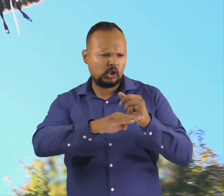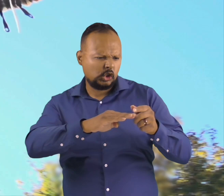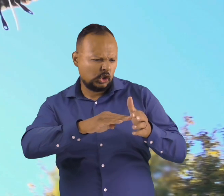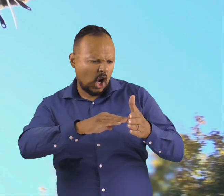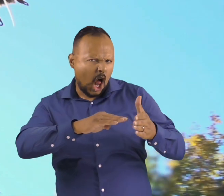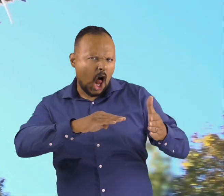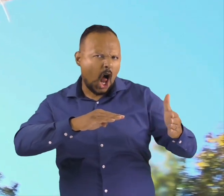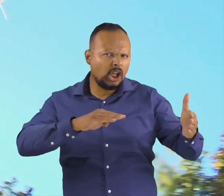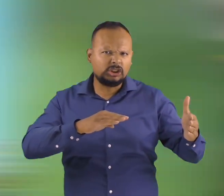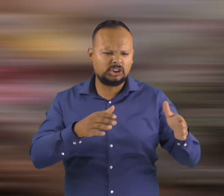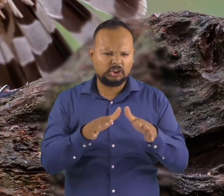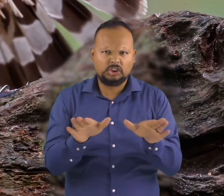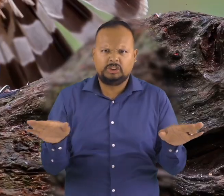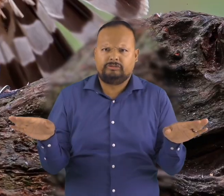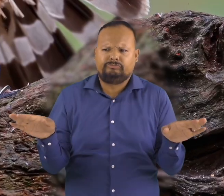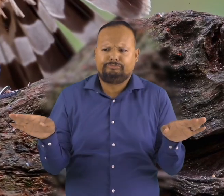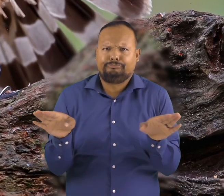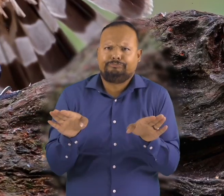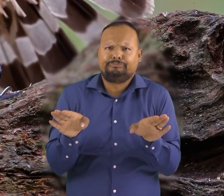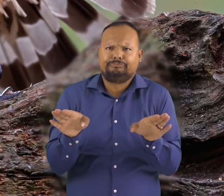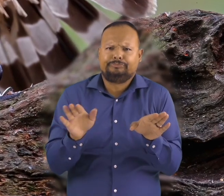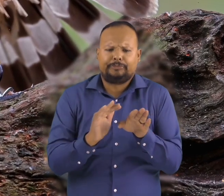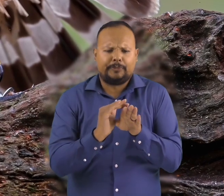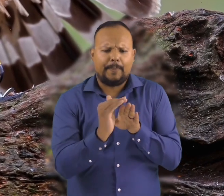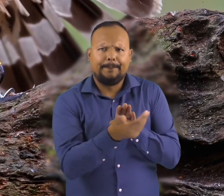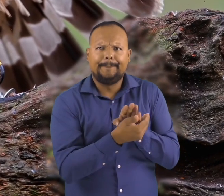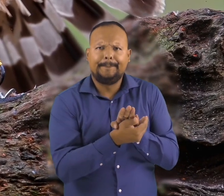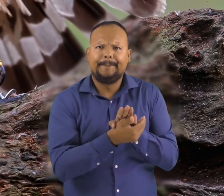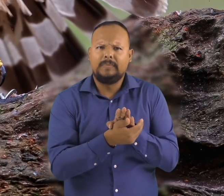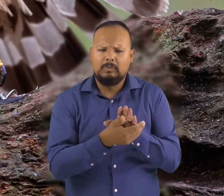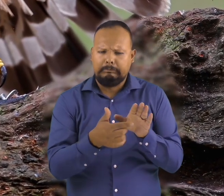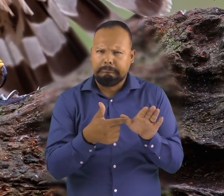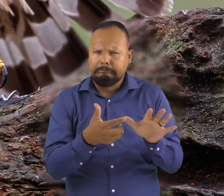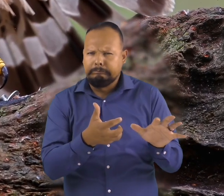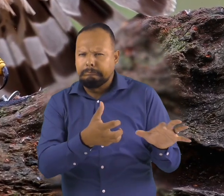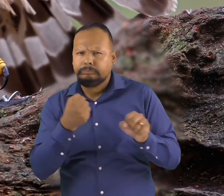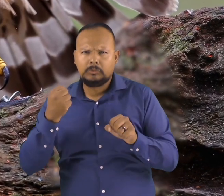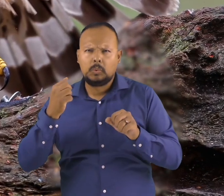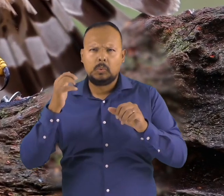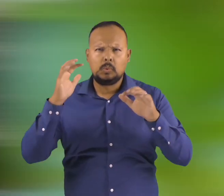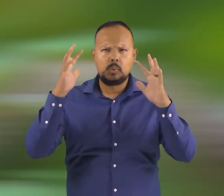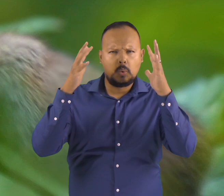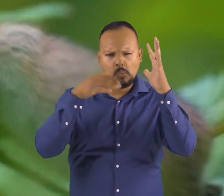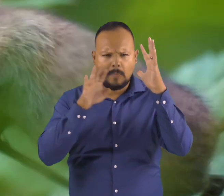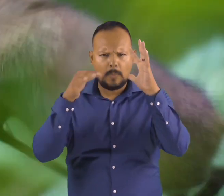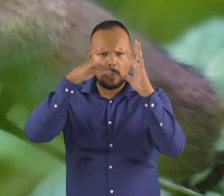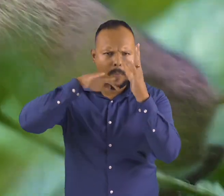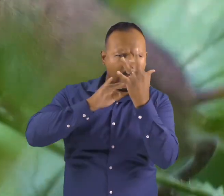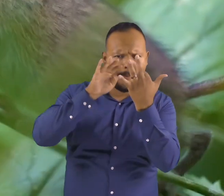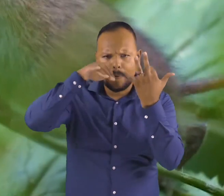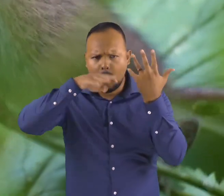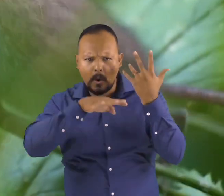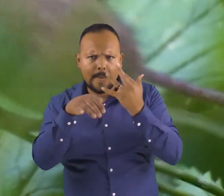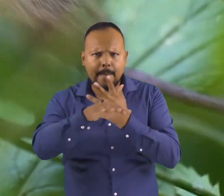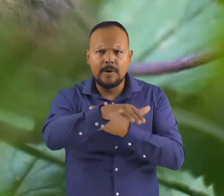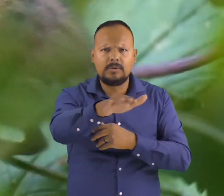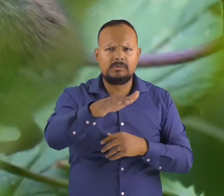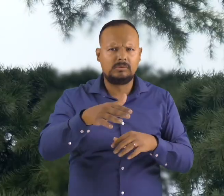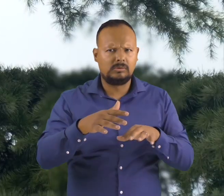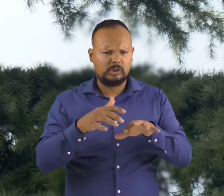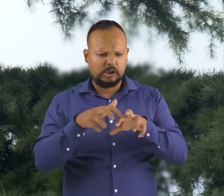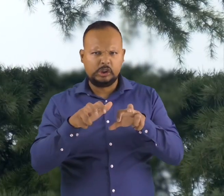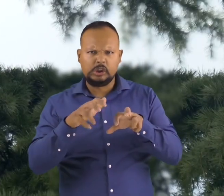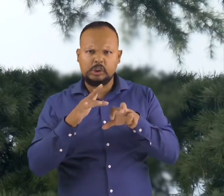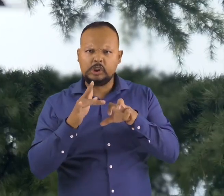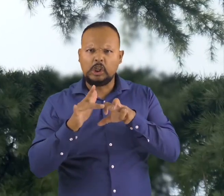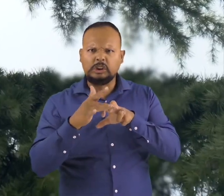trees and bushes. Hawks use their sharp, curved talons to catch prey. They will often swiftly follow